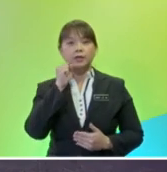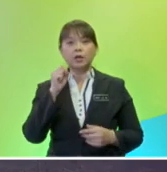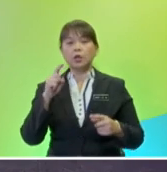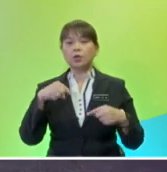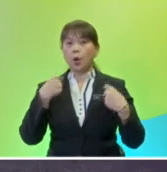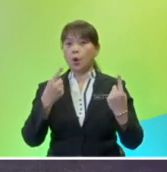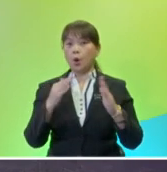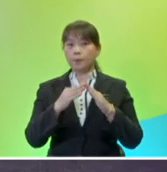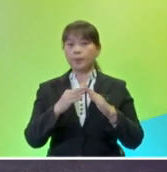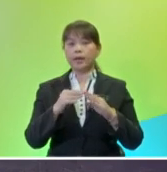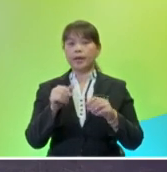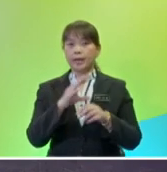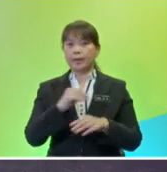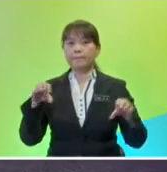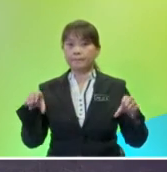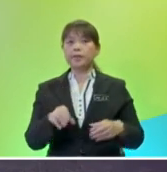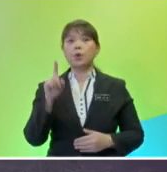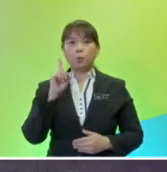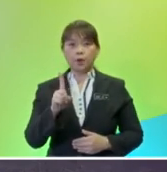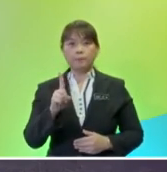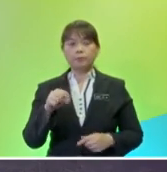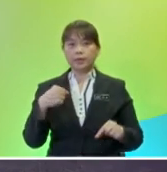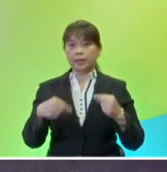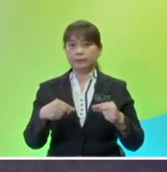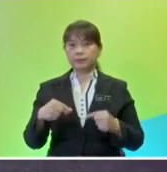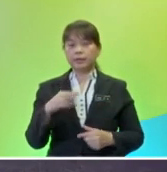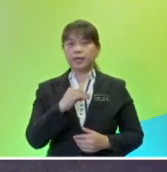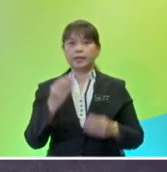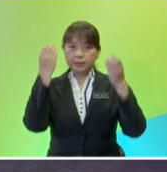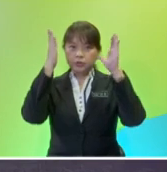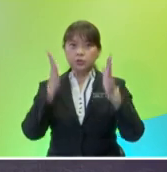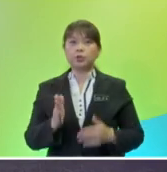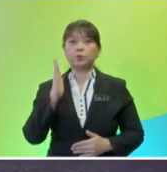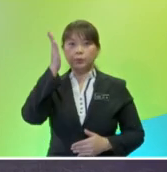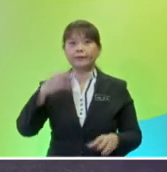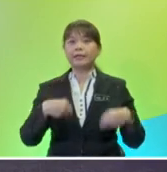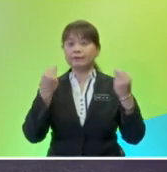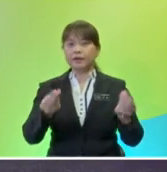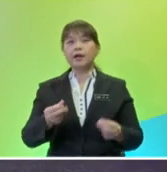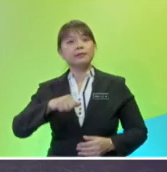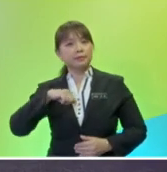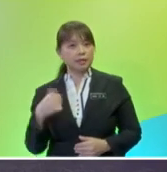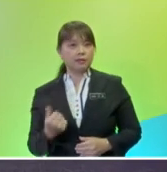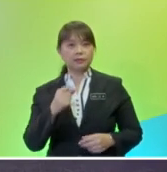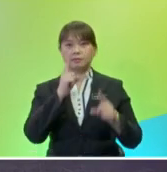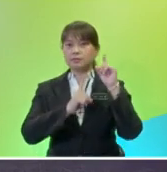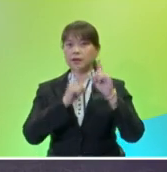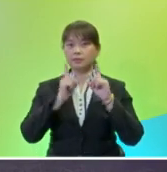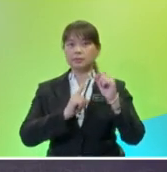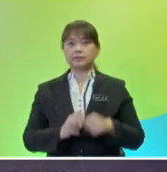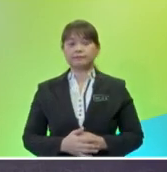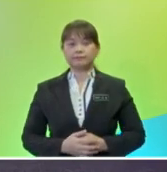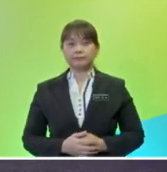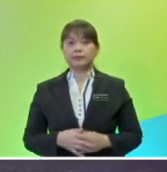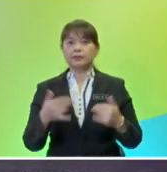using magnets, and then, only then, I'll give you another star. Thank you, Teacher Nina. All right, I'll do that when I get home.